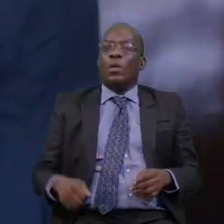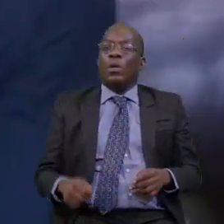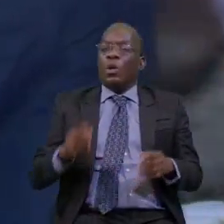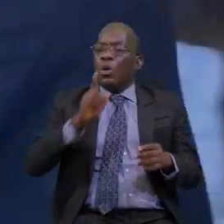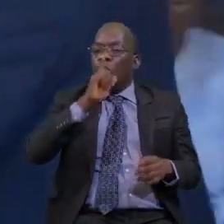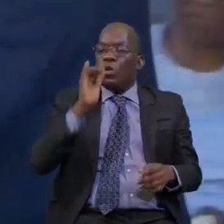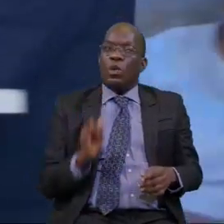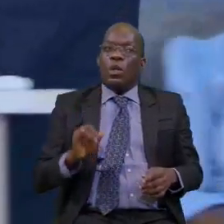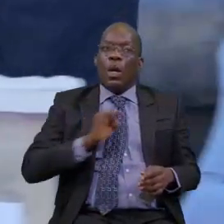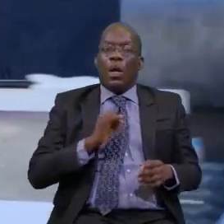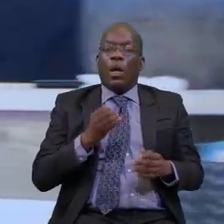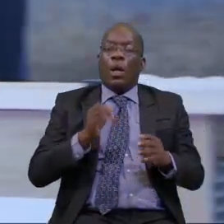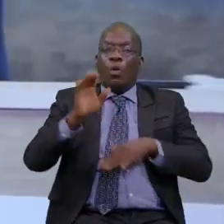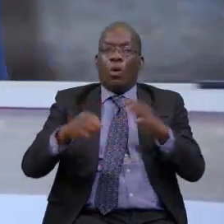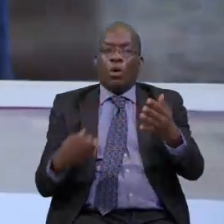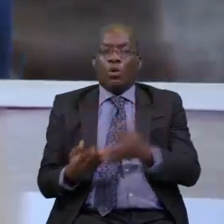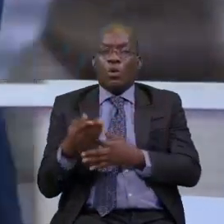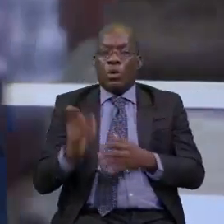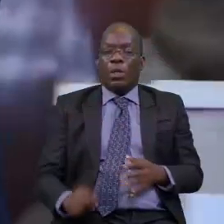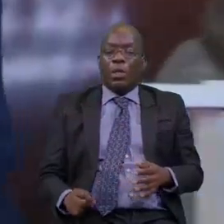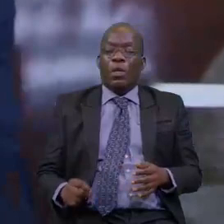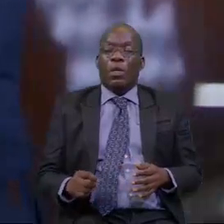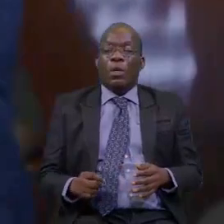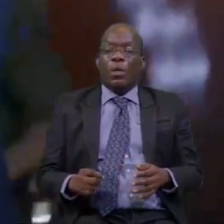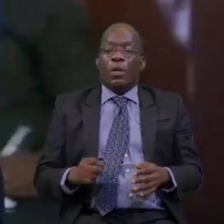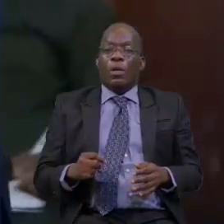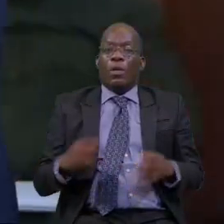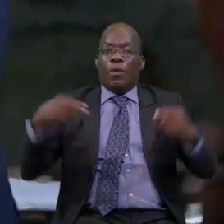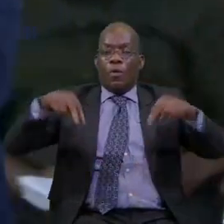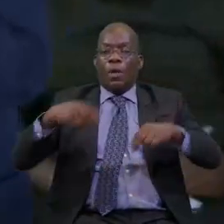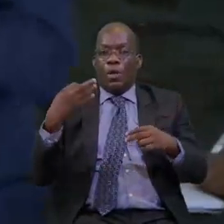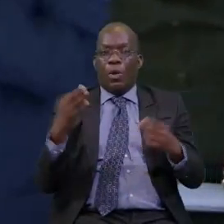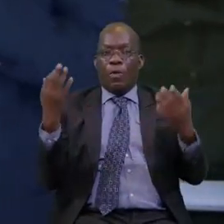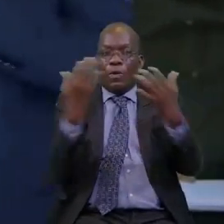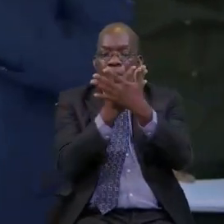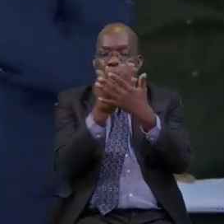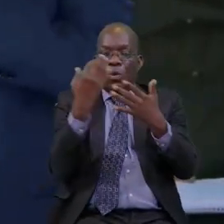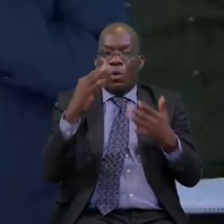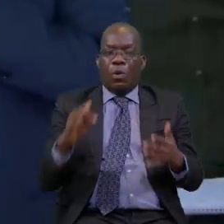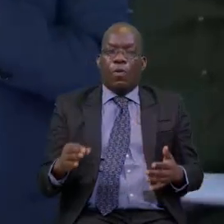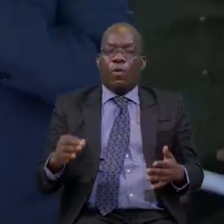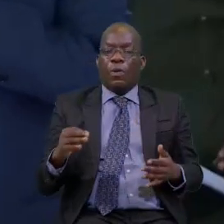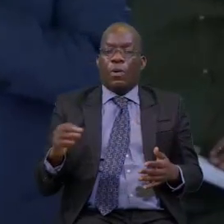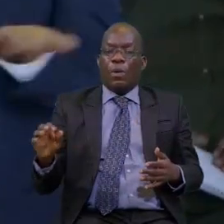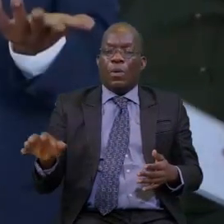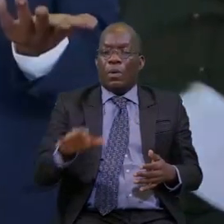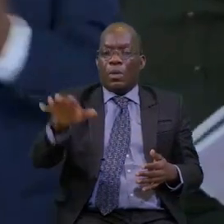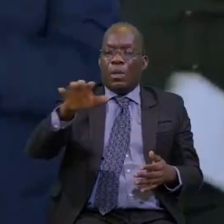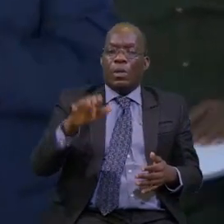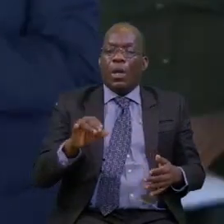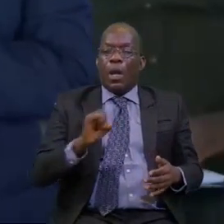walk through the valley of the shadow of death, I now realize when Christ is with me.